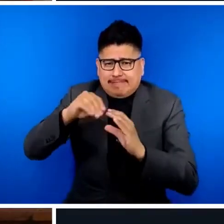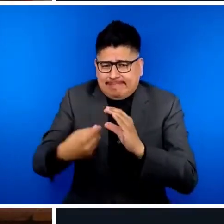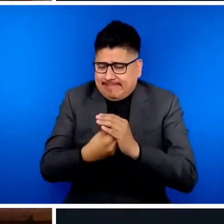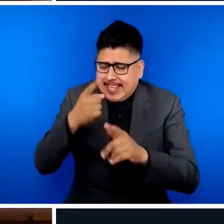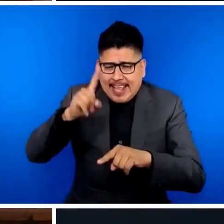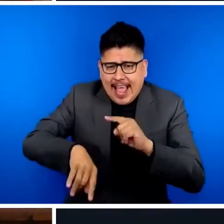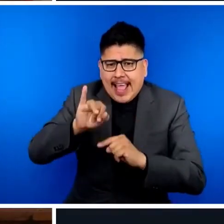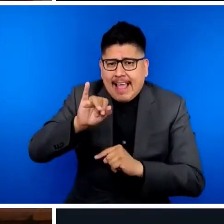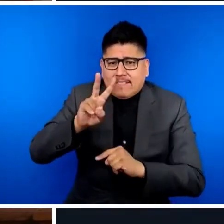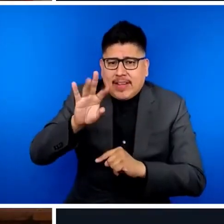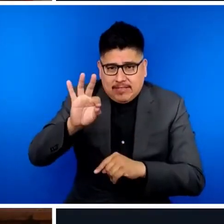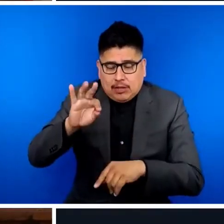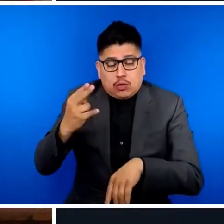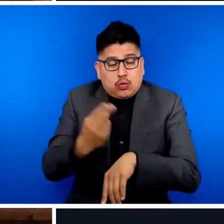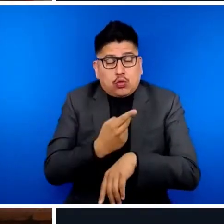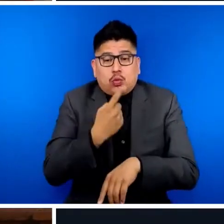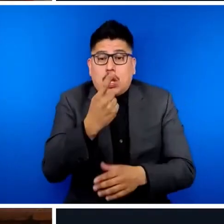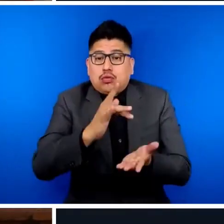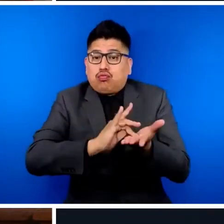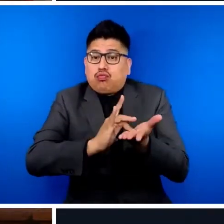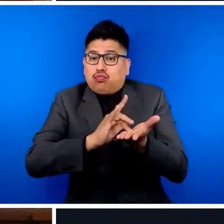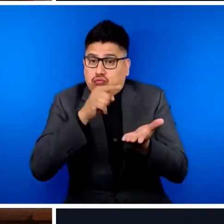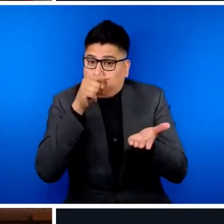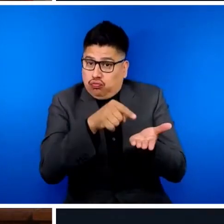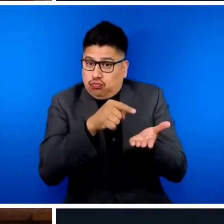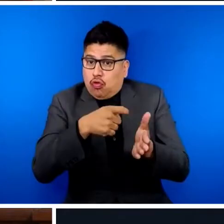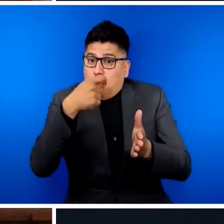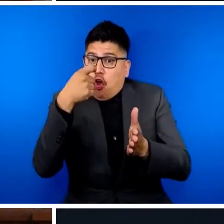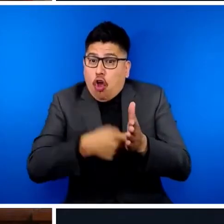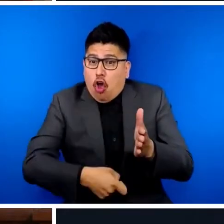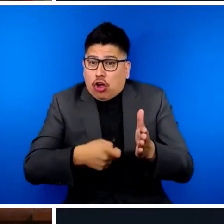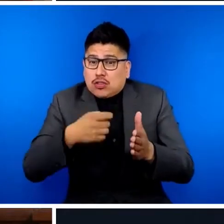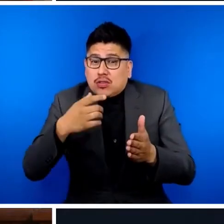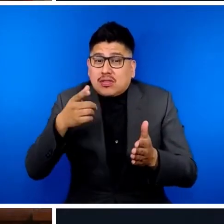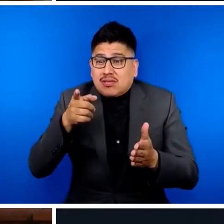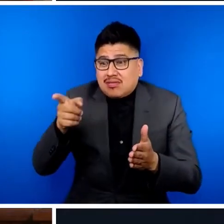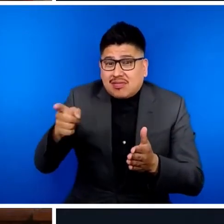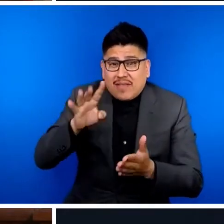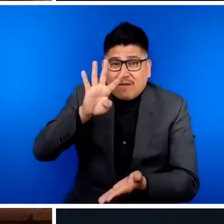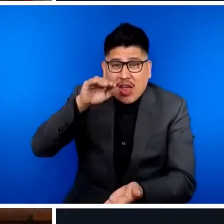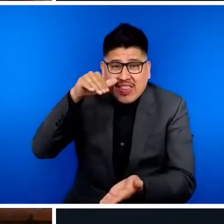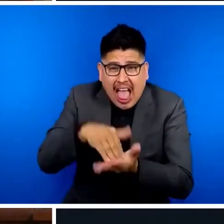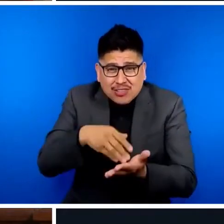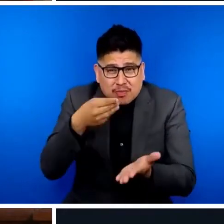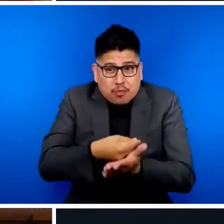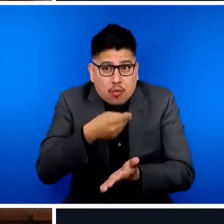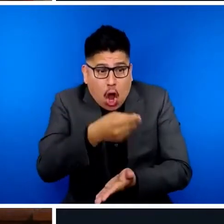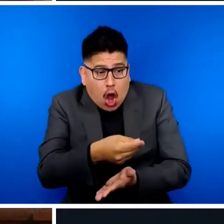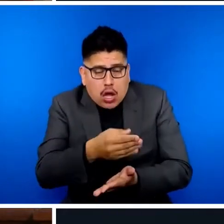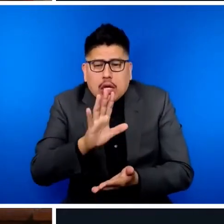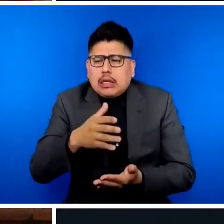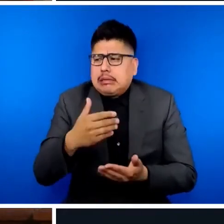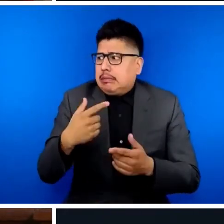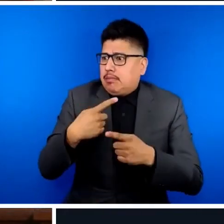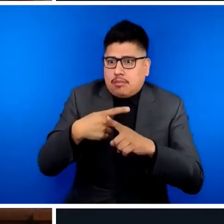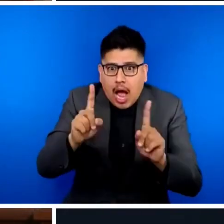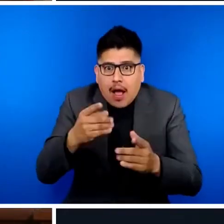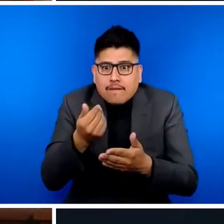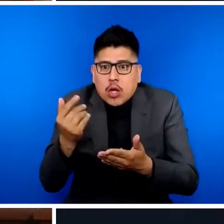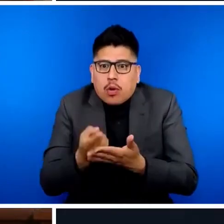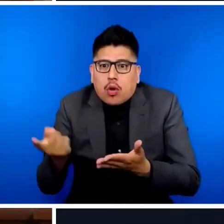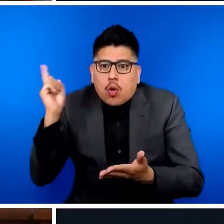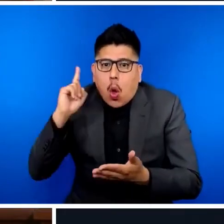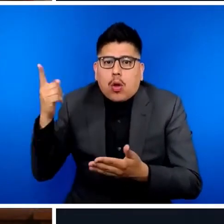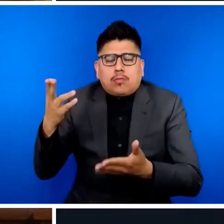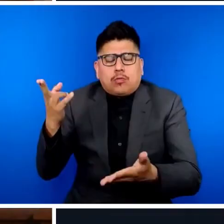been costing Catherine $4,000 to purchase. But a few weeks ago, she logged onto the Trump RX